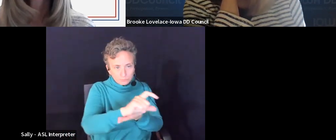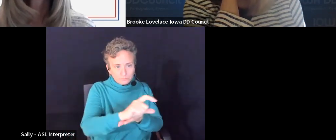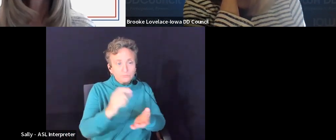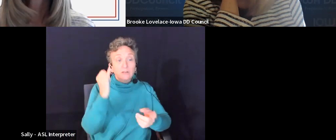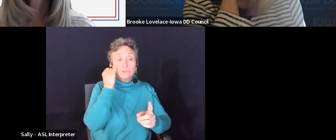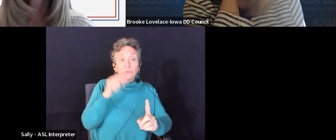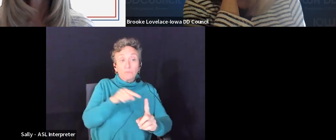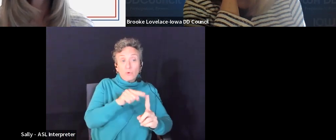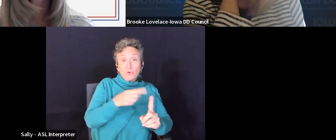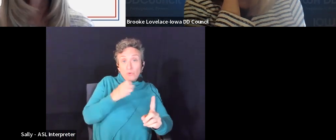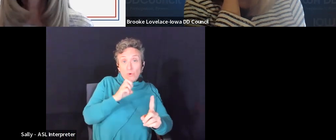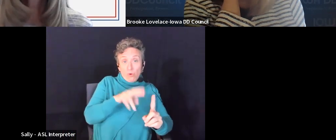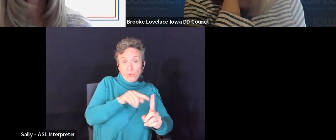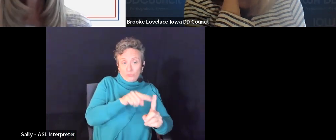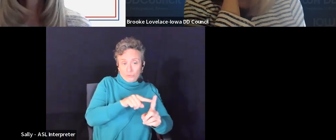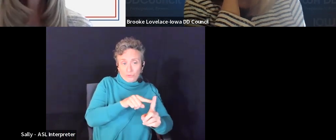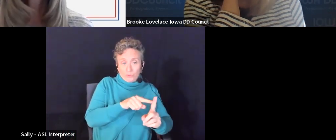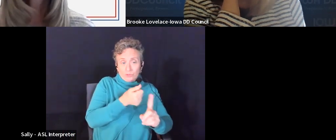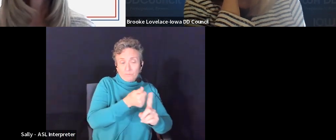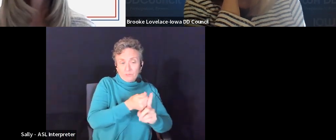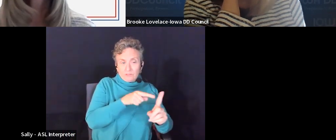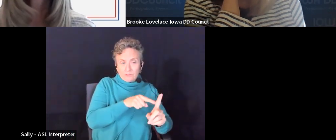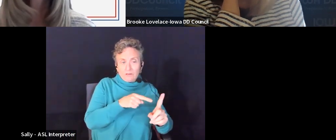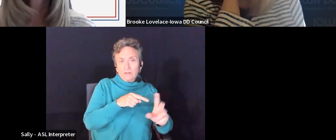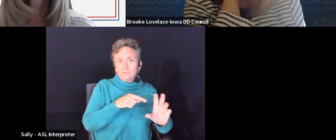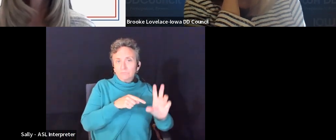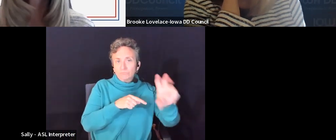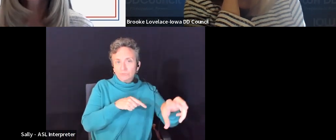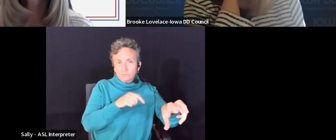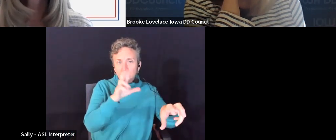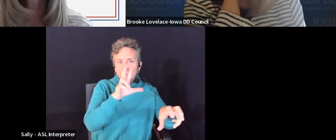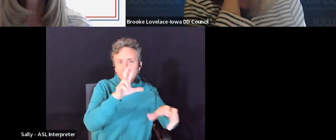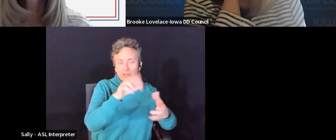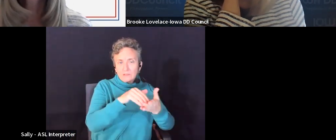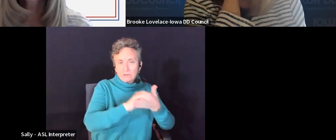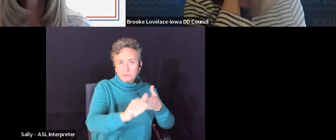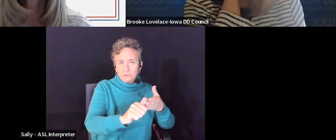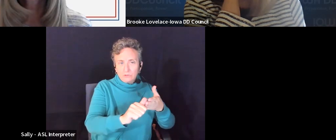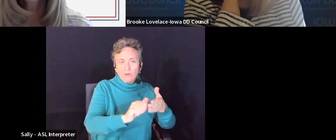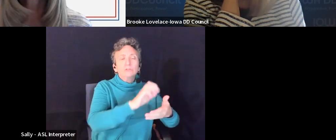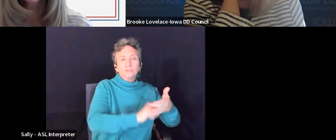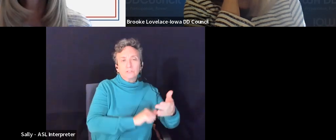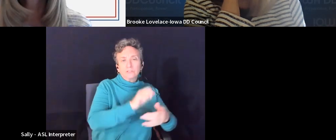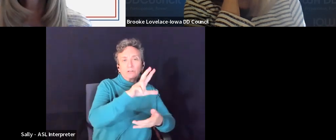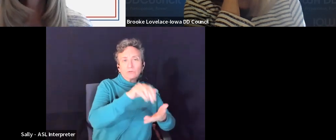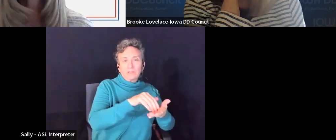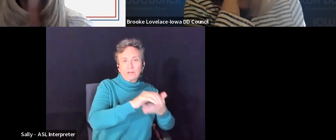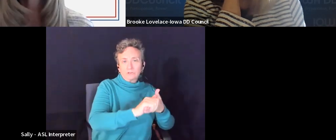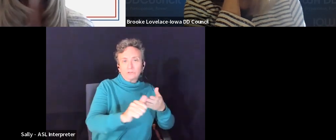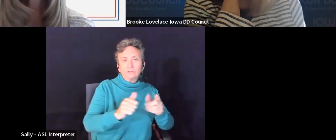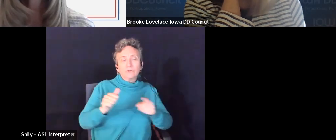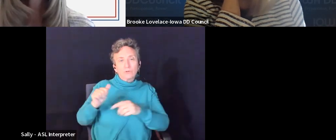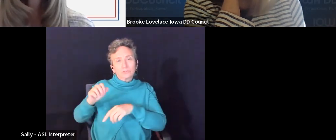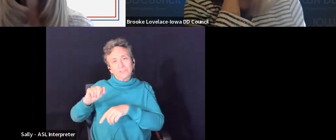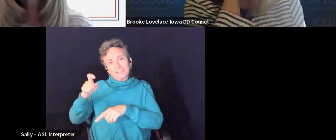owner is contributing, let's just say the account owner put in $3,000, they can deduct $3,000 from their taxes when they file